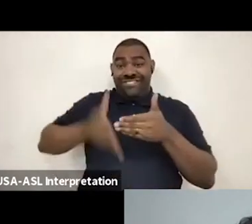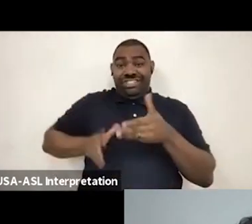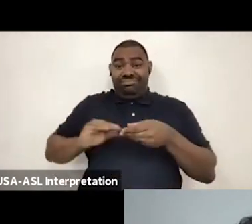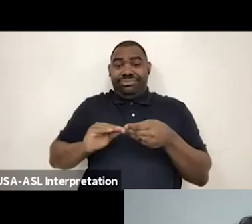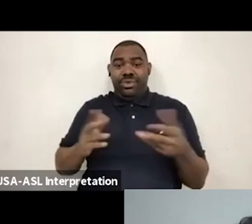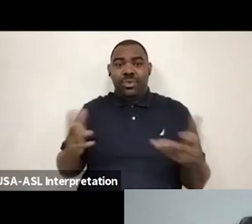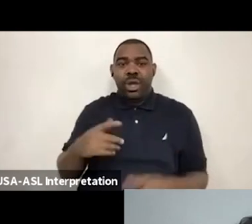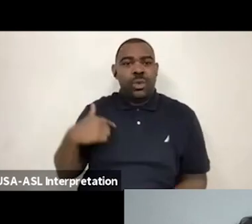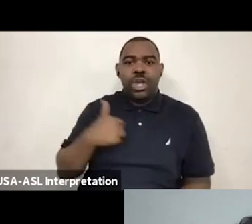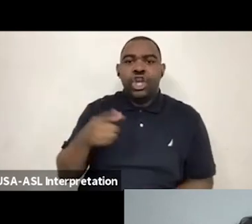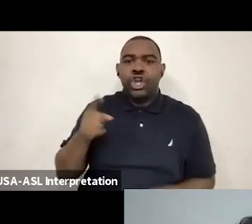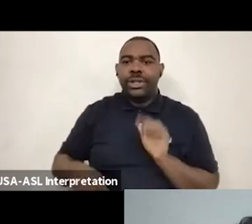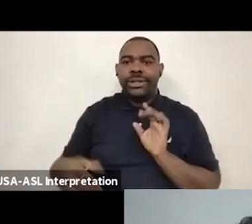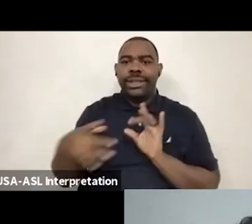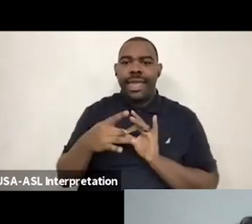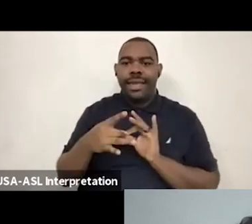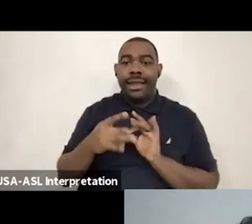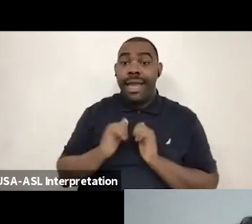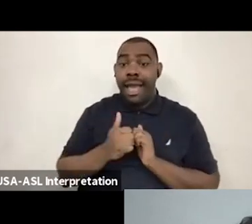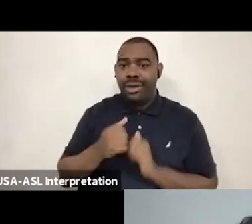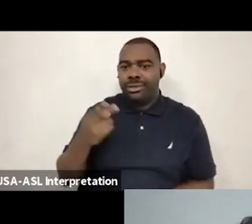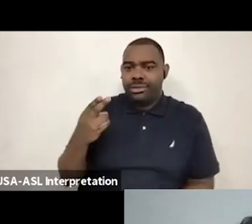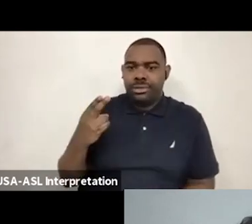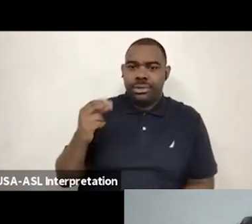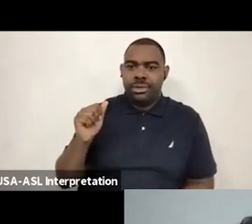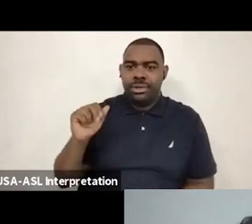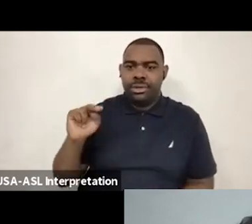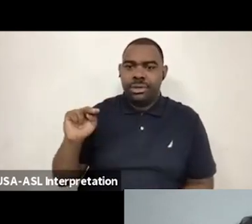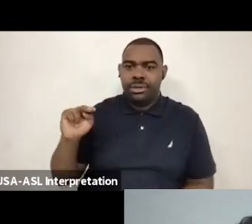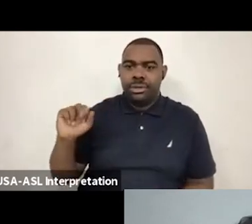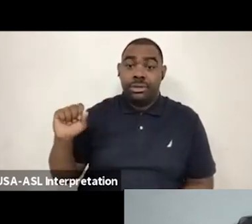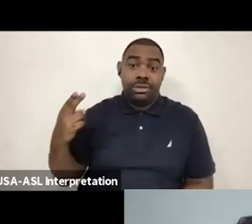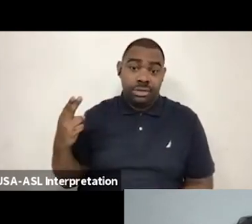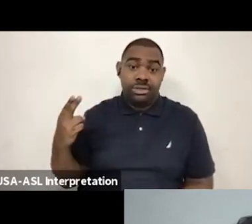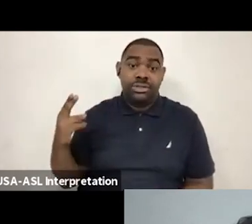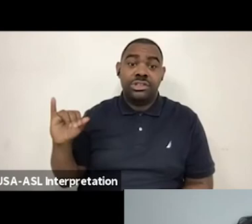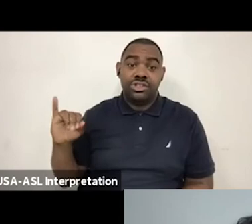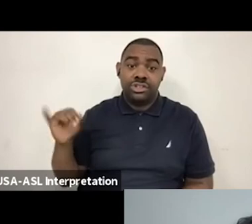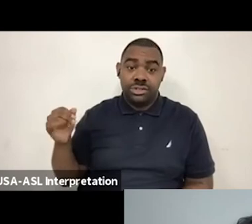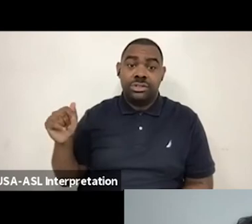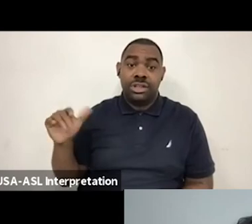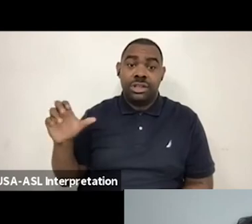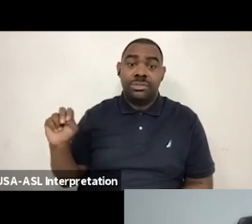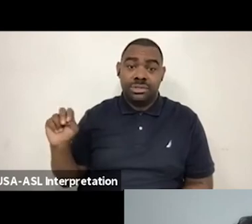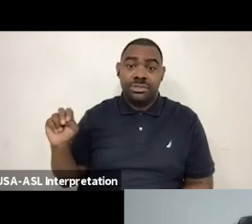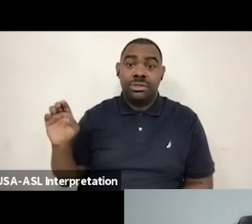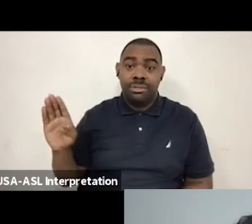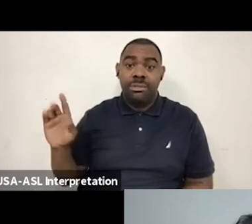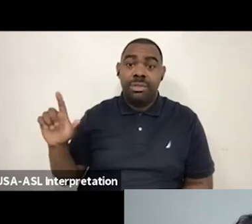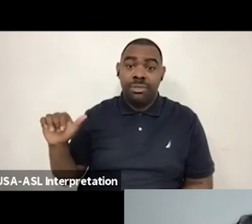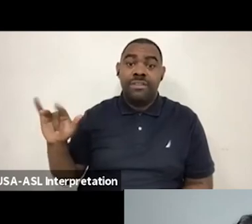will finish by saying we could not have made that connection without Hannah, Jacobson,